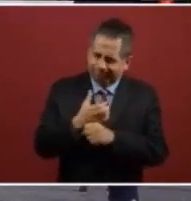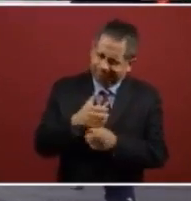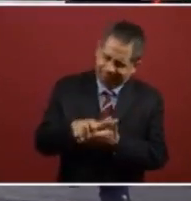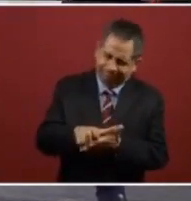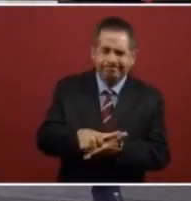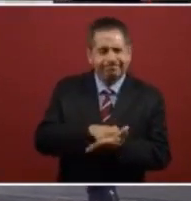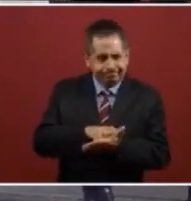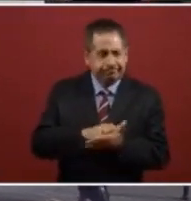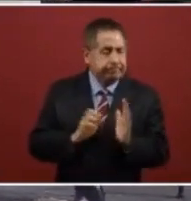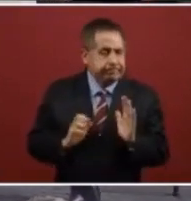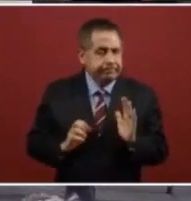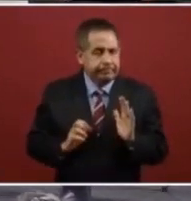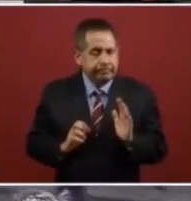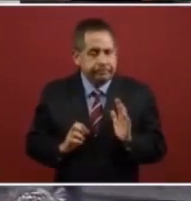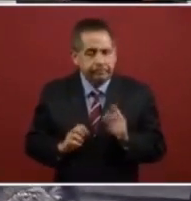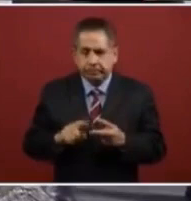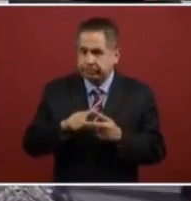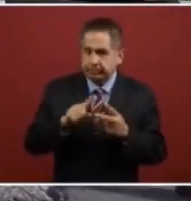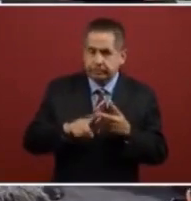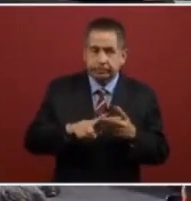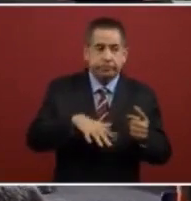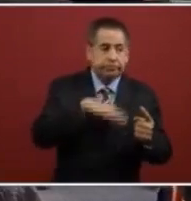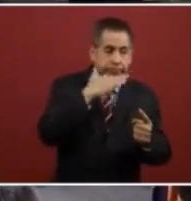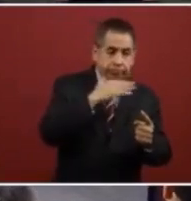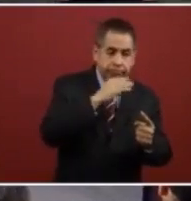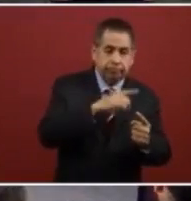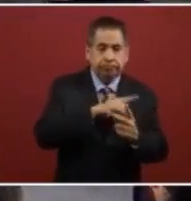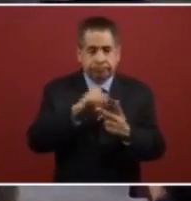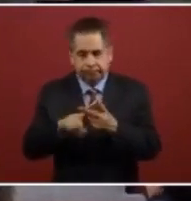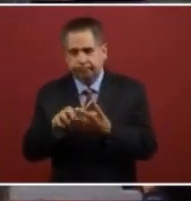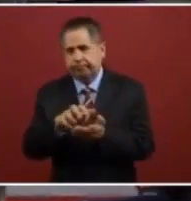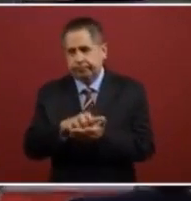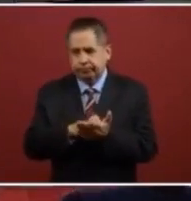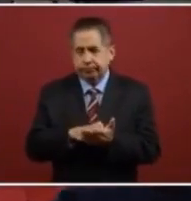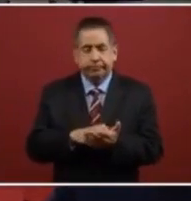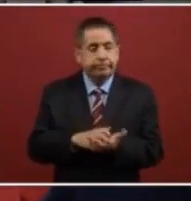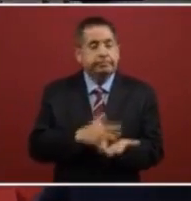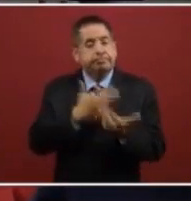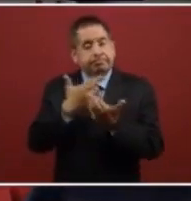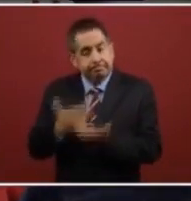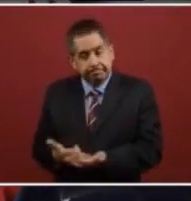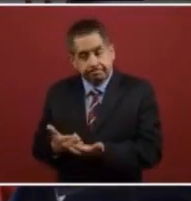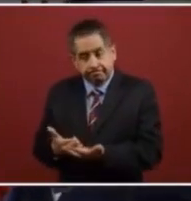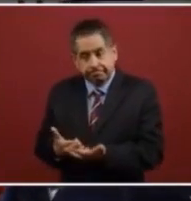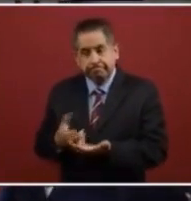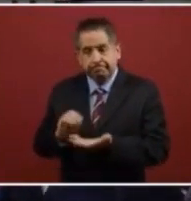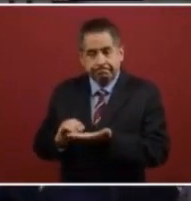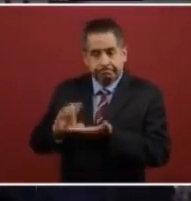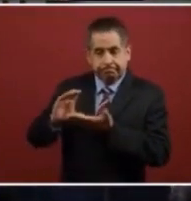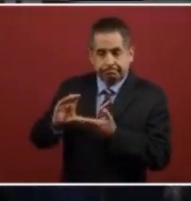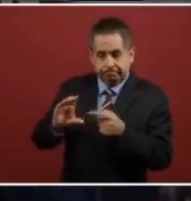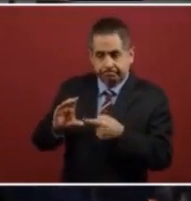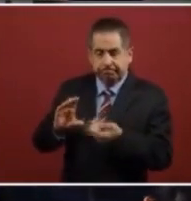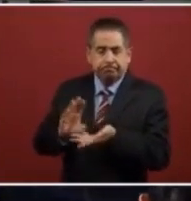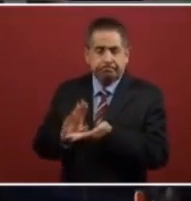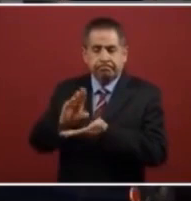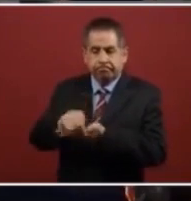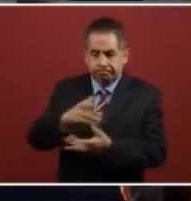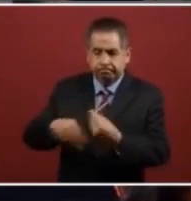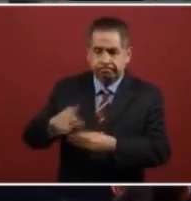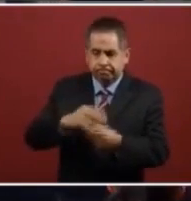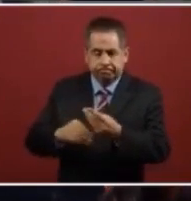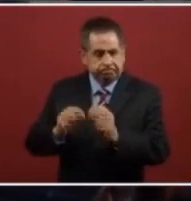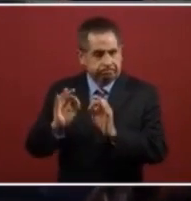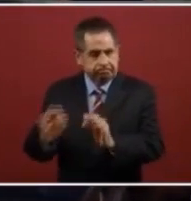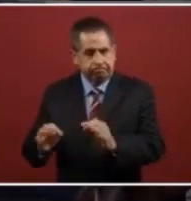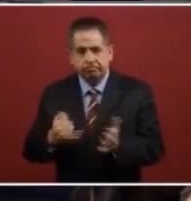son in other dos words, living elementos que within nos the permiten normal means, liberar fondos and to para el liberate desarrollo, para no funds, aumentar impuestos, and